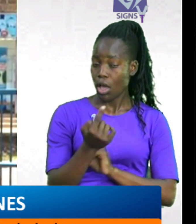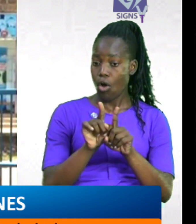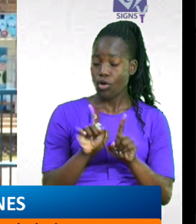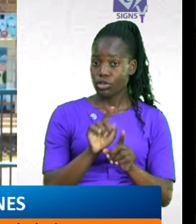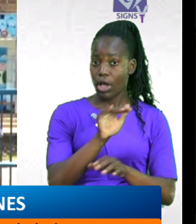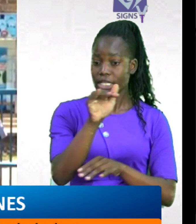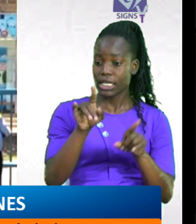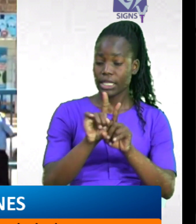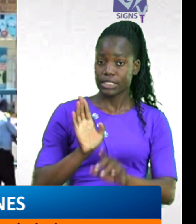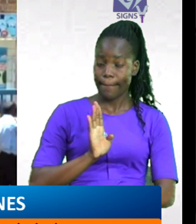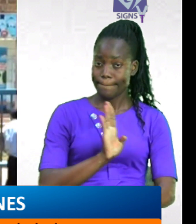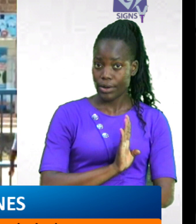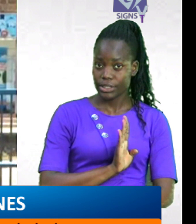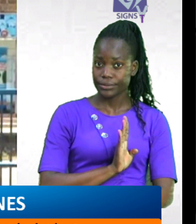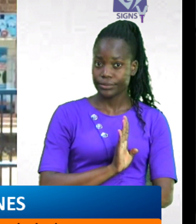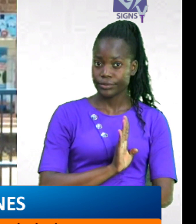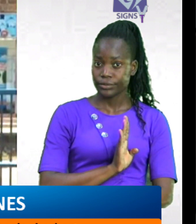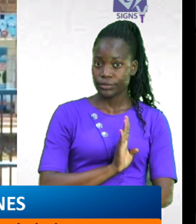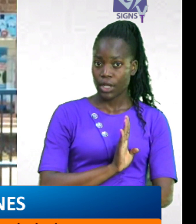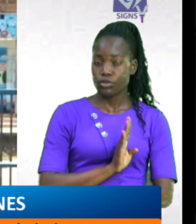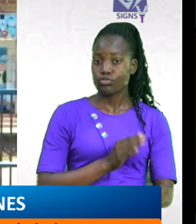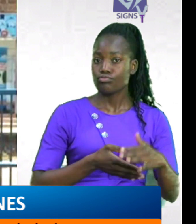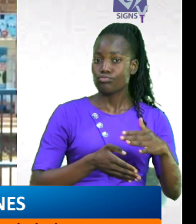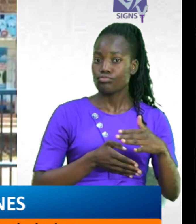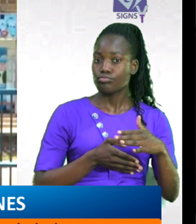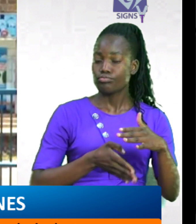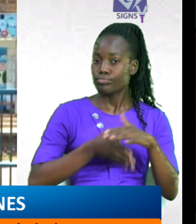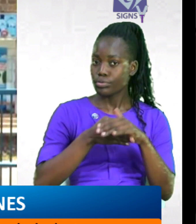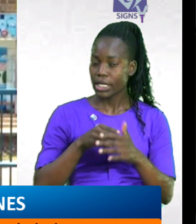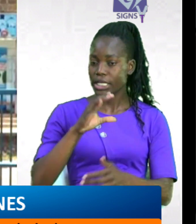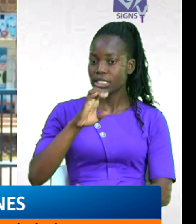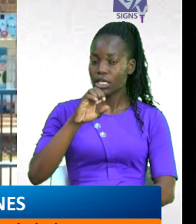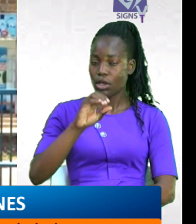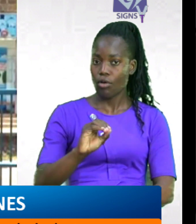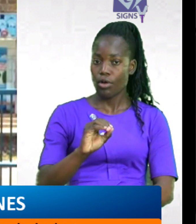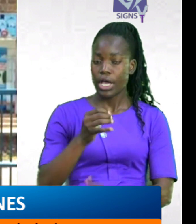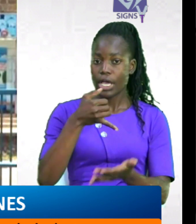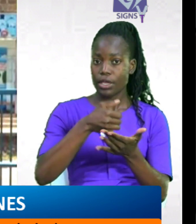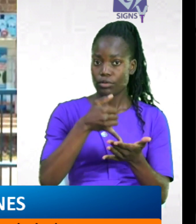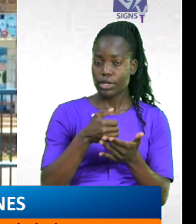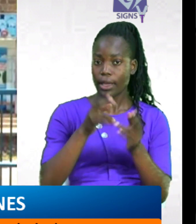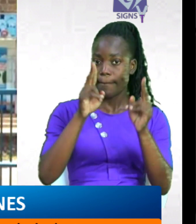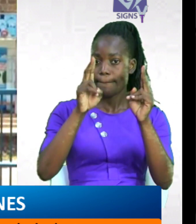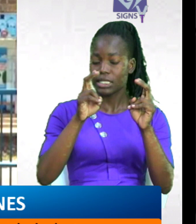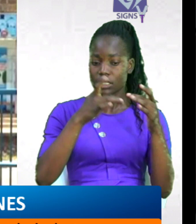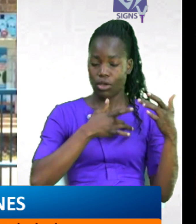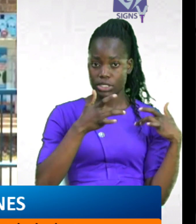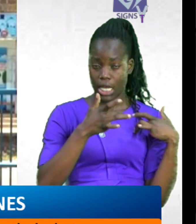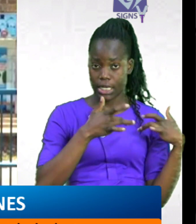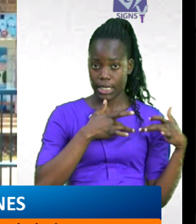writing other letters, not only that one, asking the same board to push the CEO